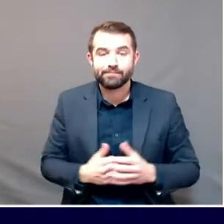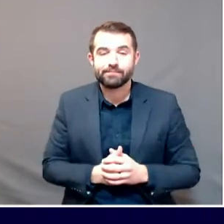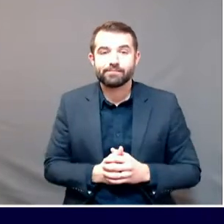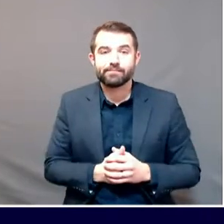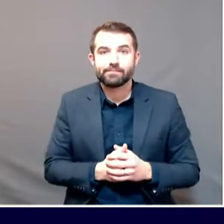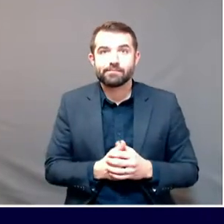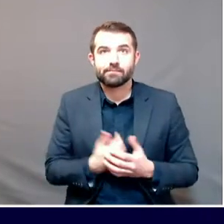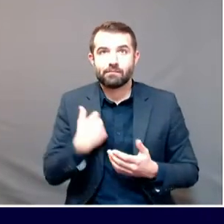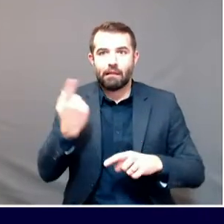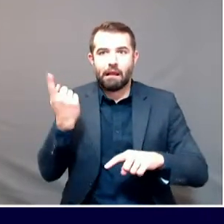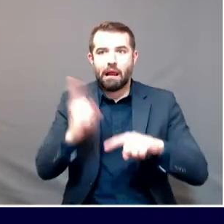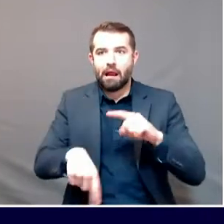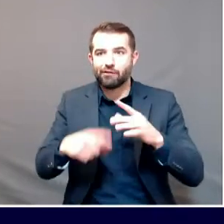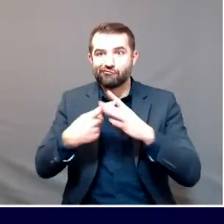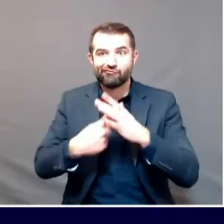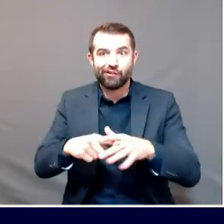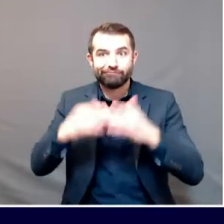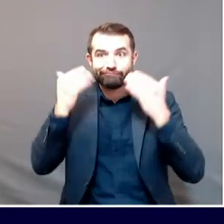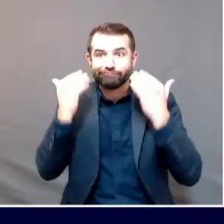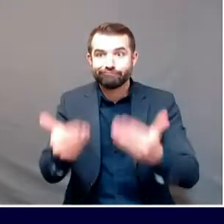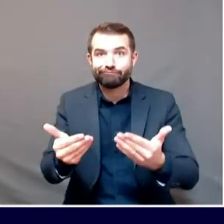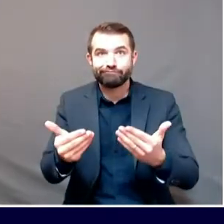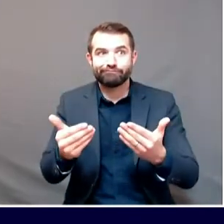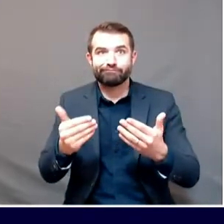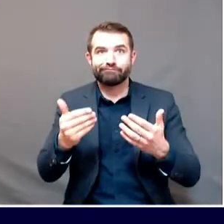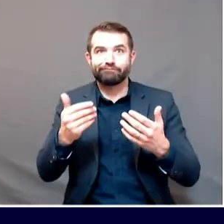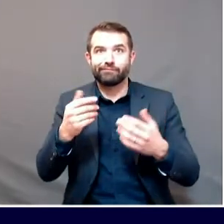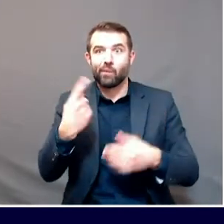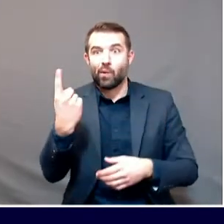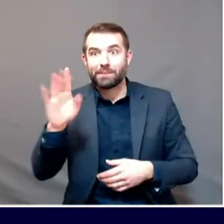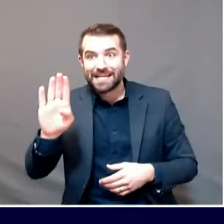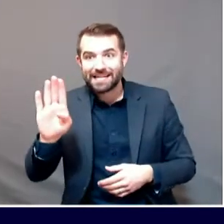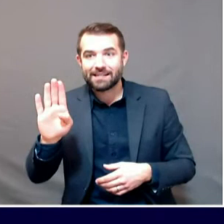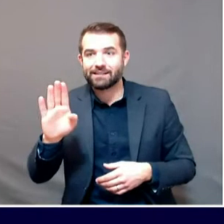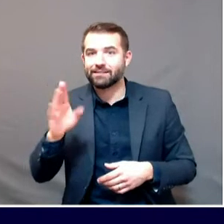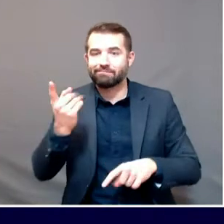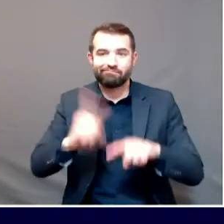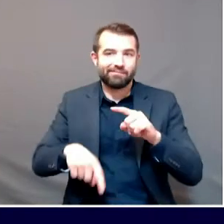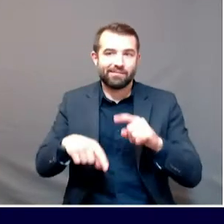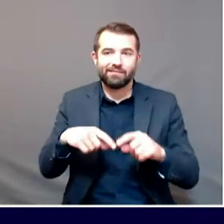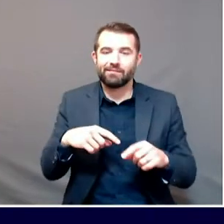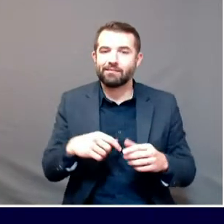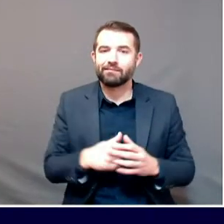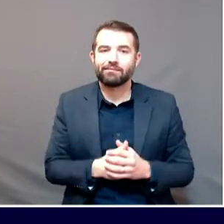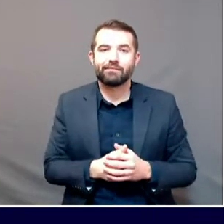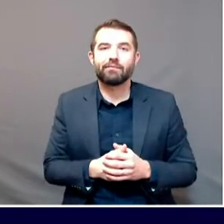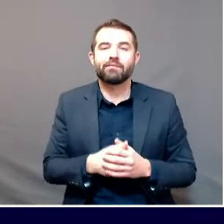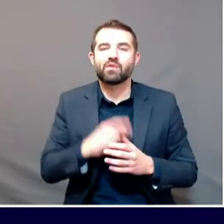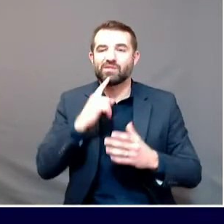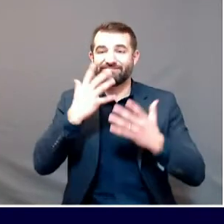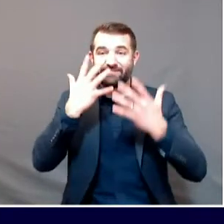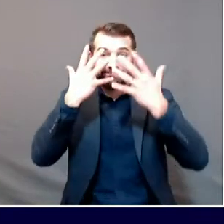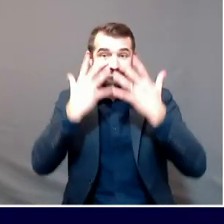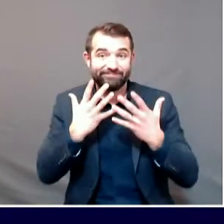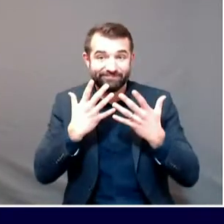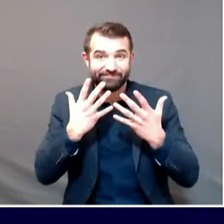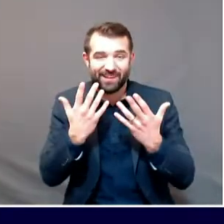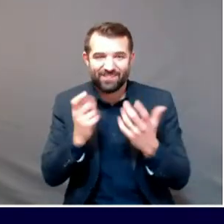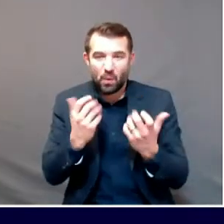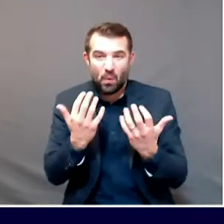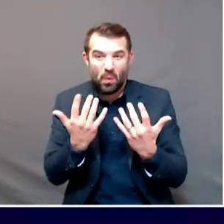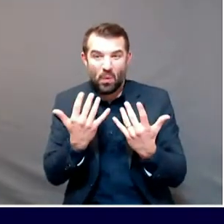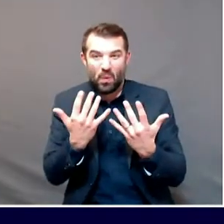begin activating that second part of this partnership. Unfortunately, that part may have to wait till the subsequent